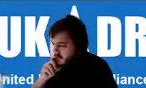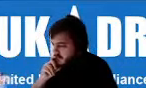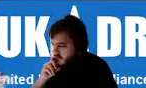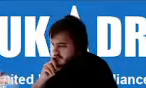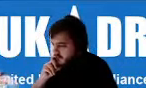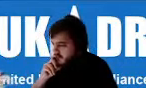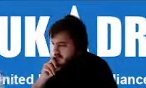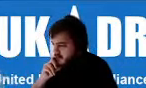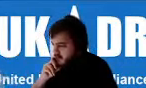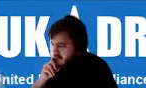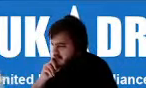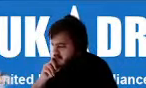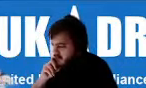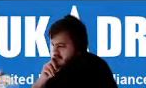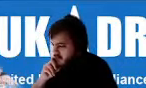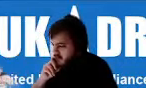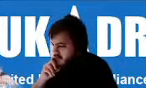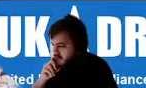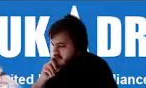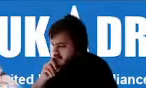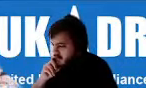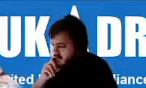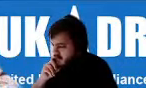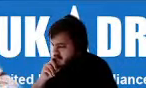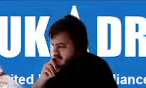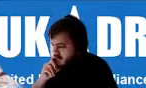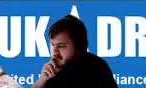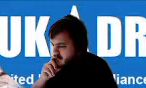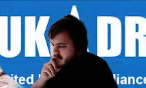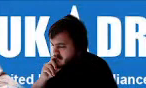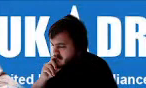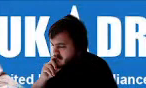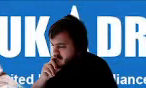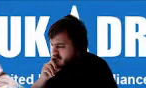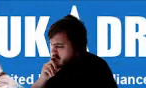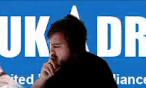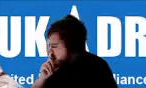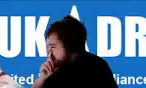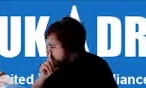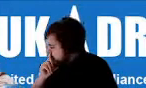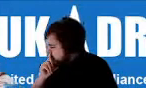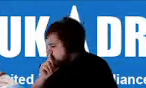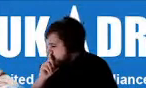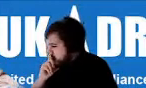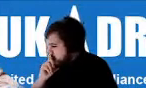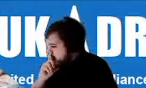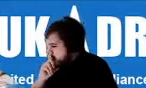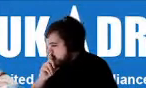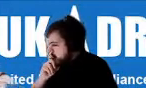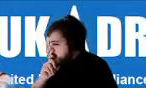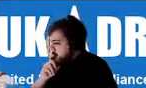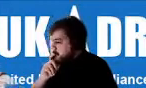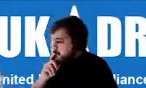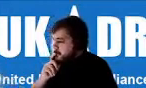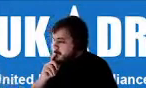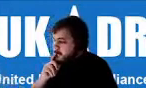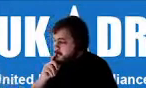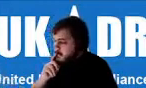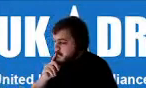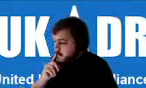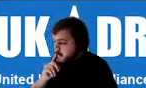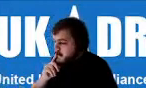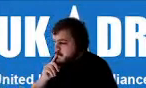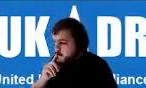may not have the knowledge or the understanding about the field of risk and